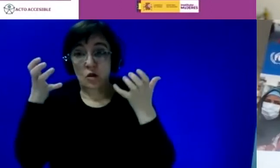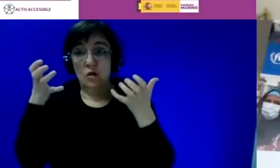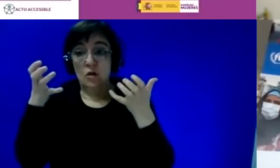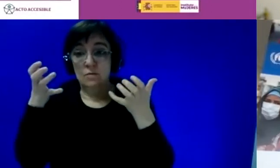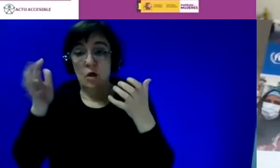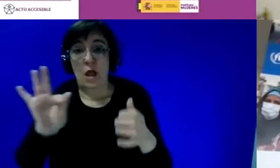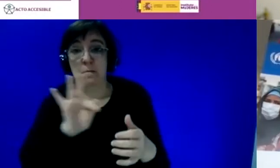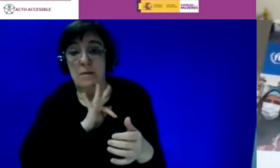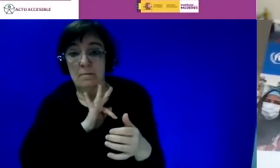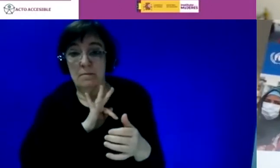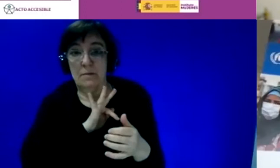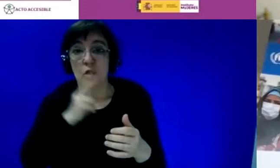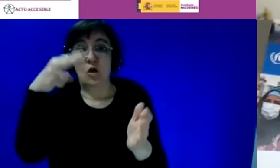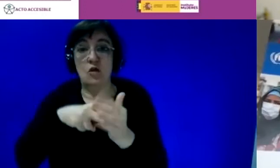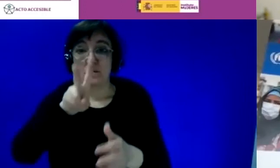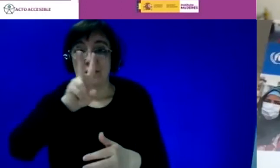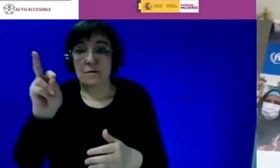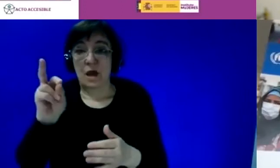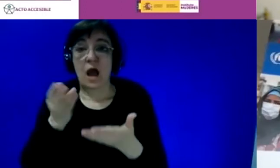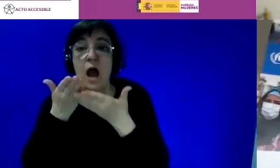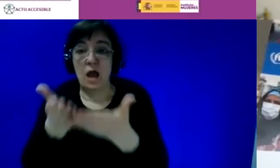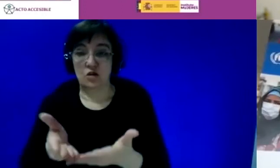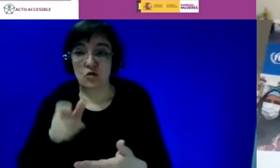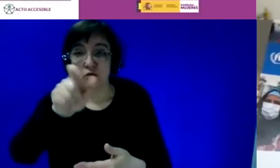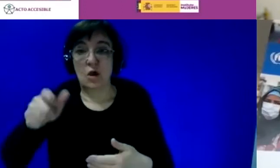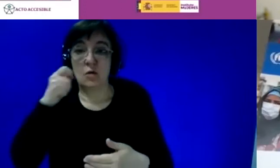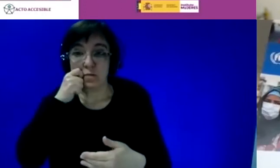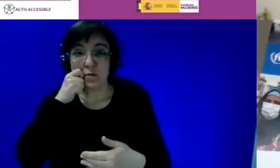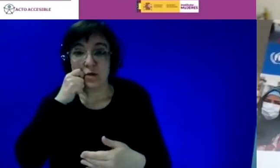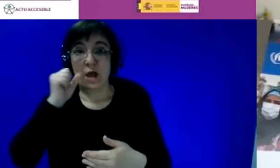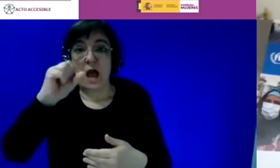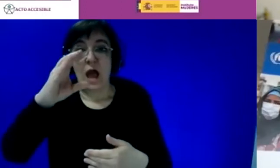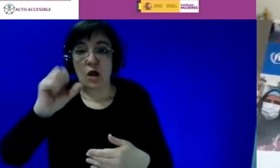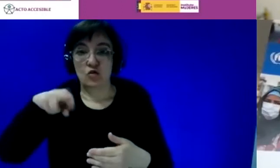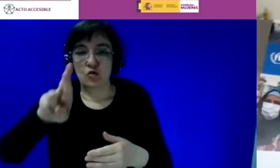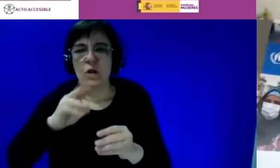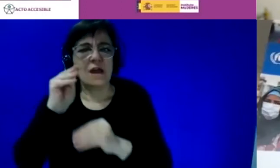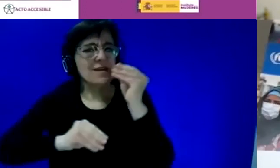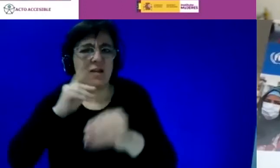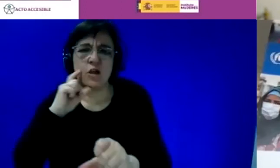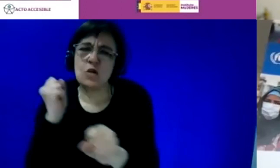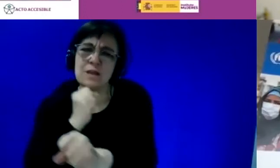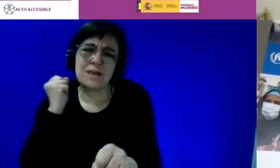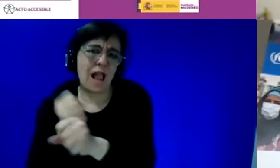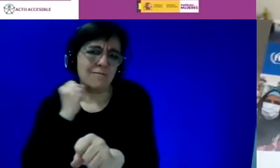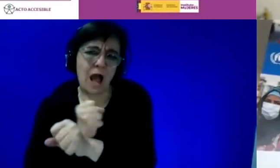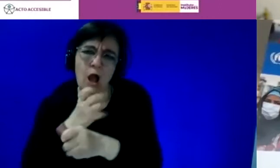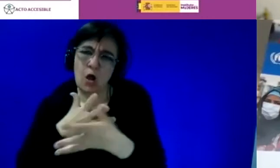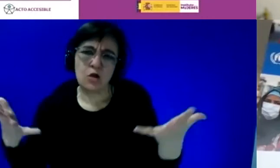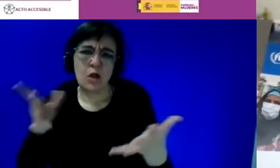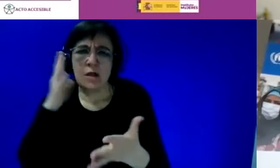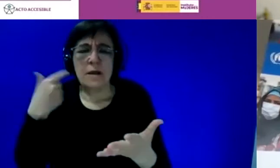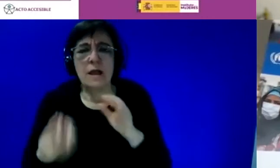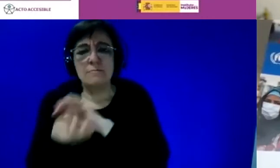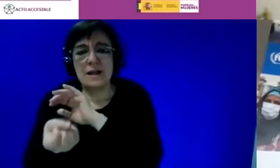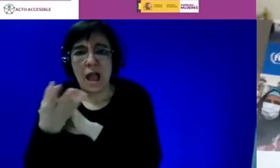in really extraordinary commitment to ensuring safe spaces for women and children with disabilities. So a lot of work is